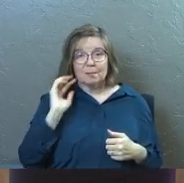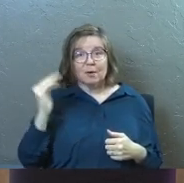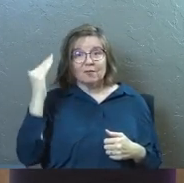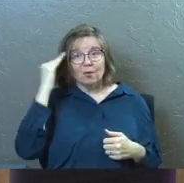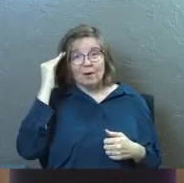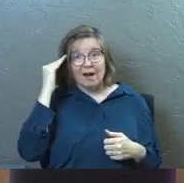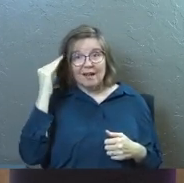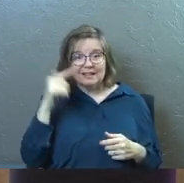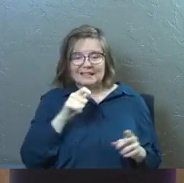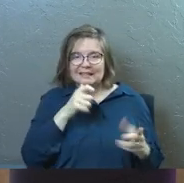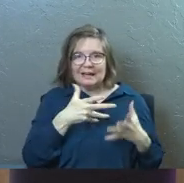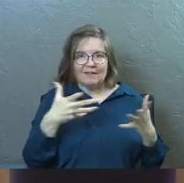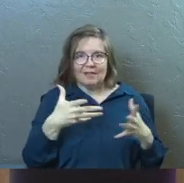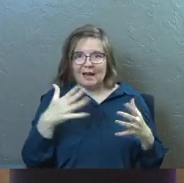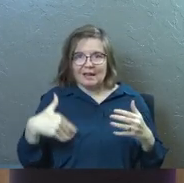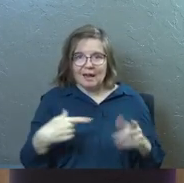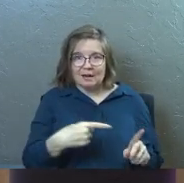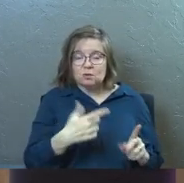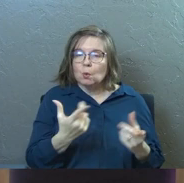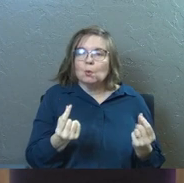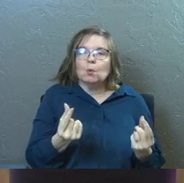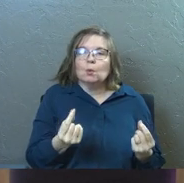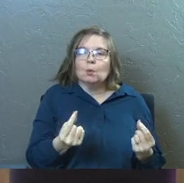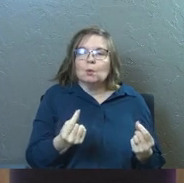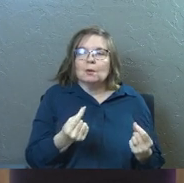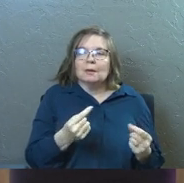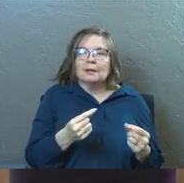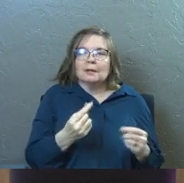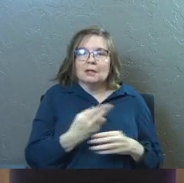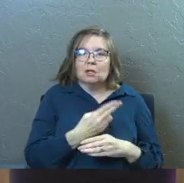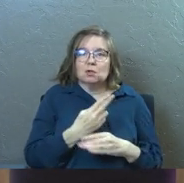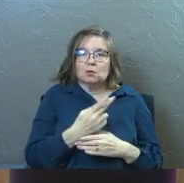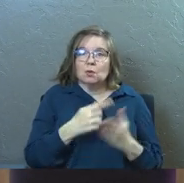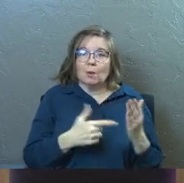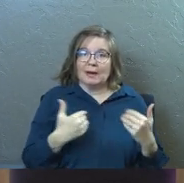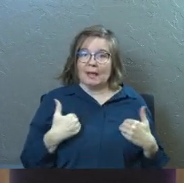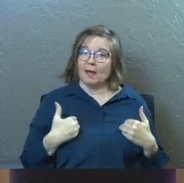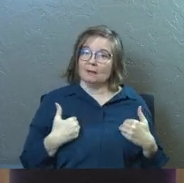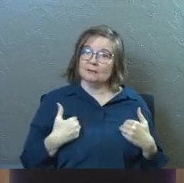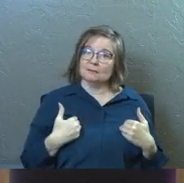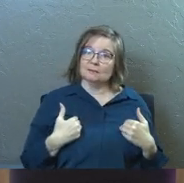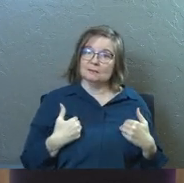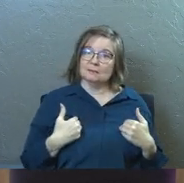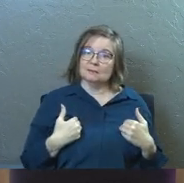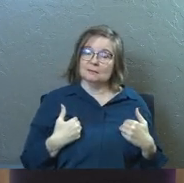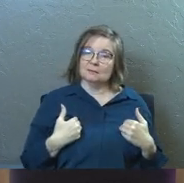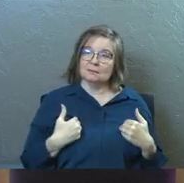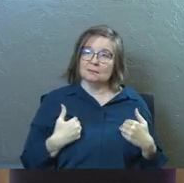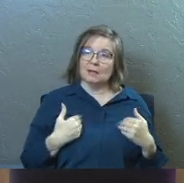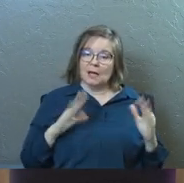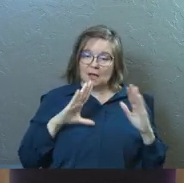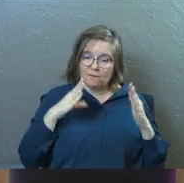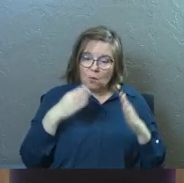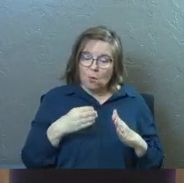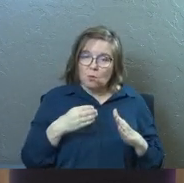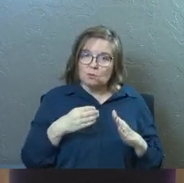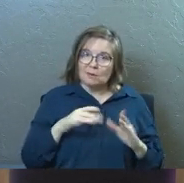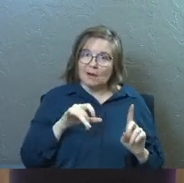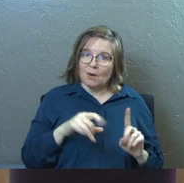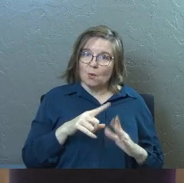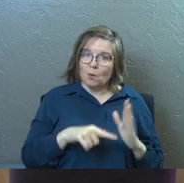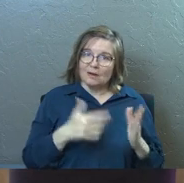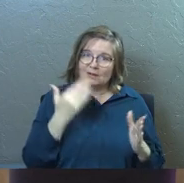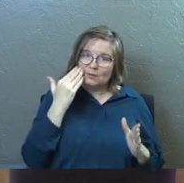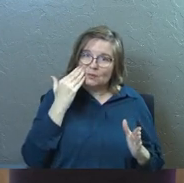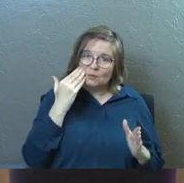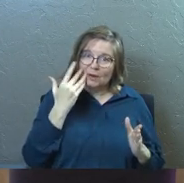knowledge, he didn't have a ton of it. So what did he do? He leveraged and used what he had. And he focused in on